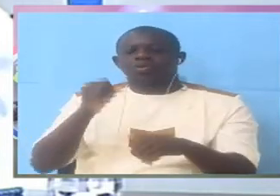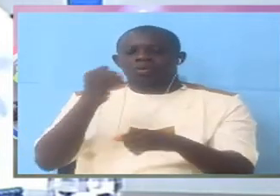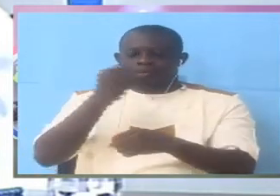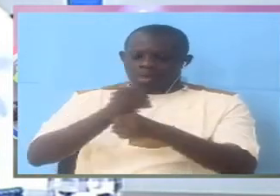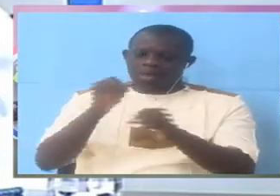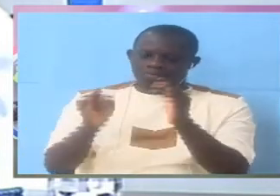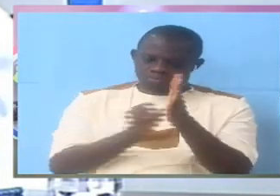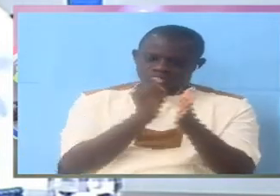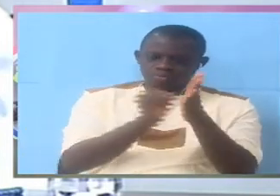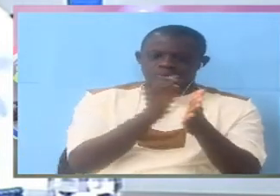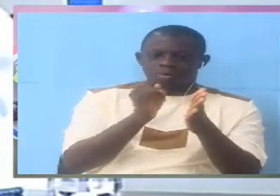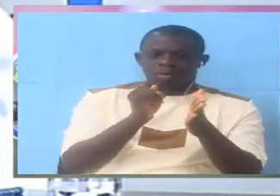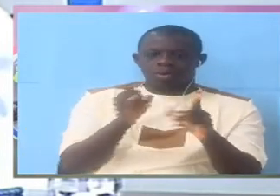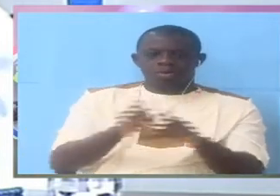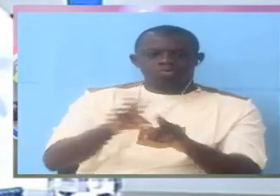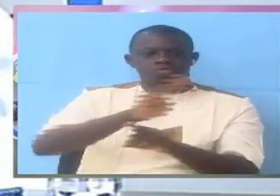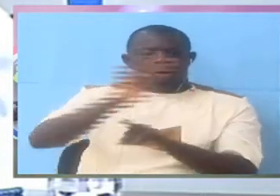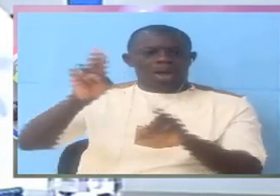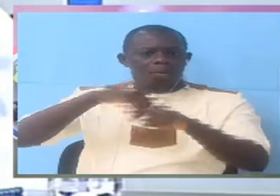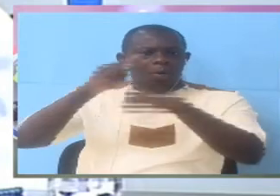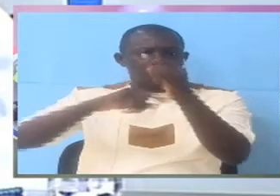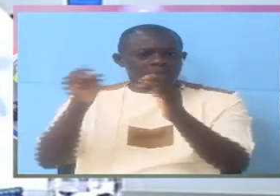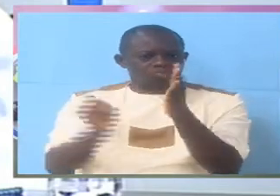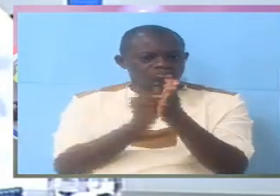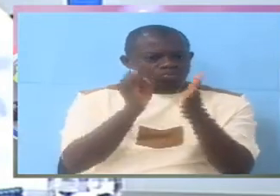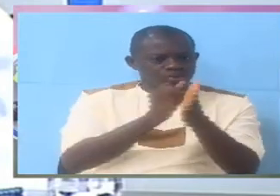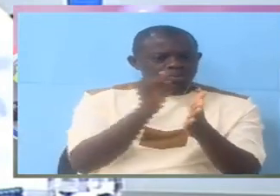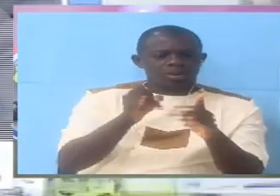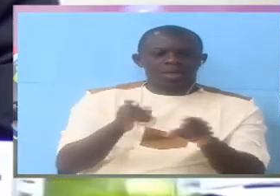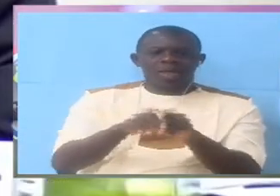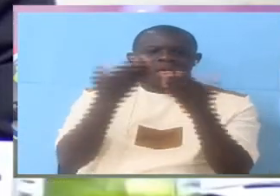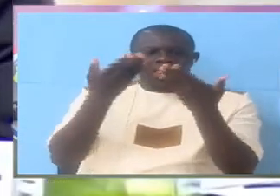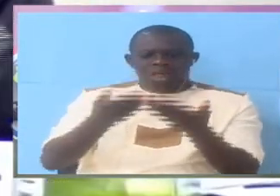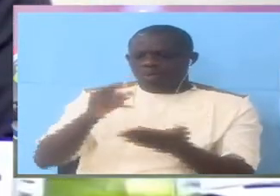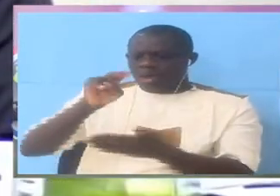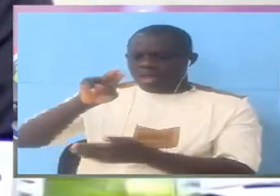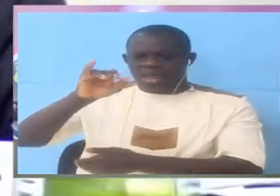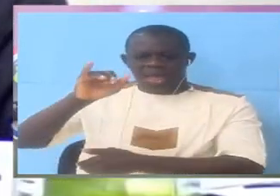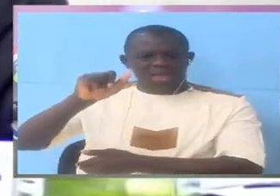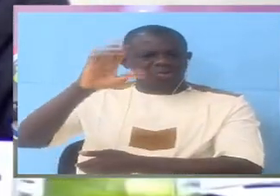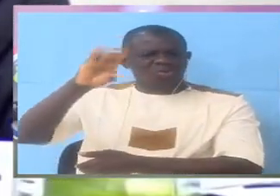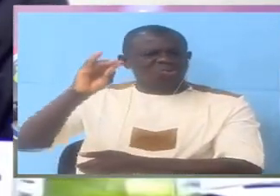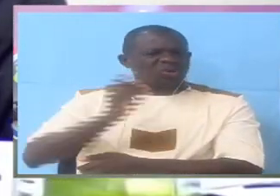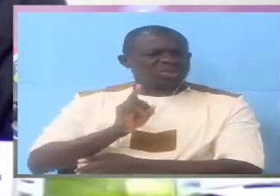It was not a matter for investigation. No. So what would the NIA do with it?